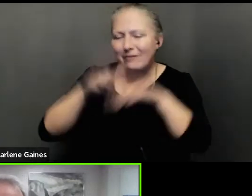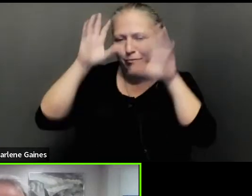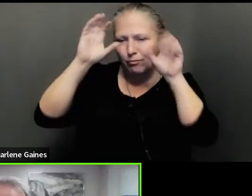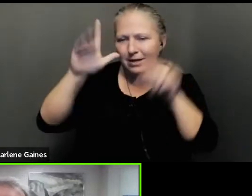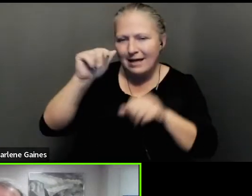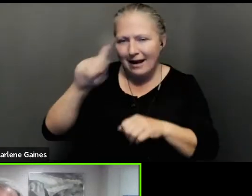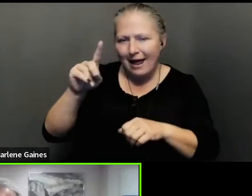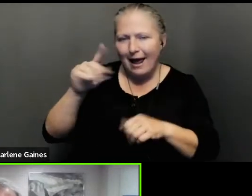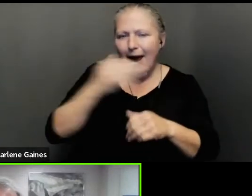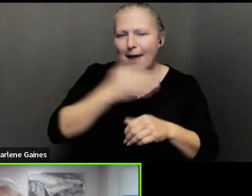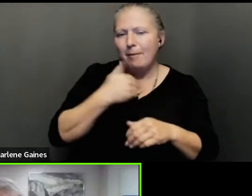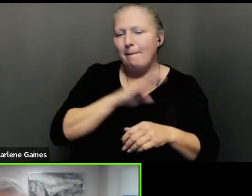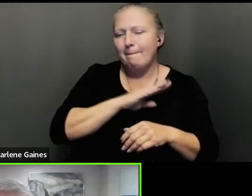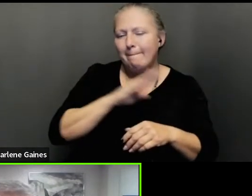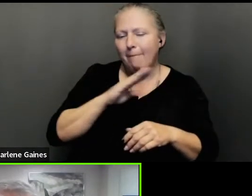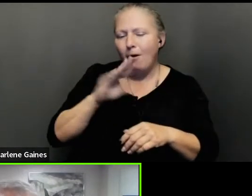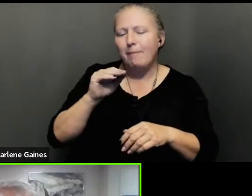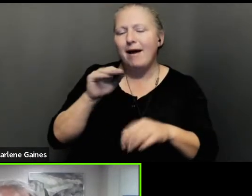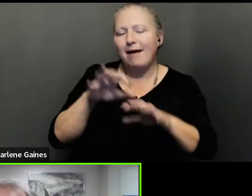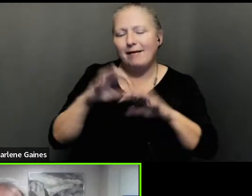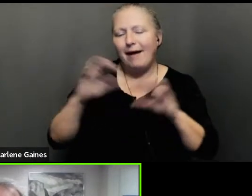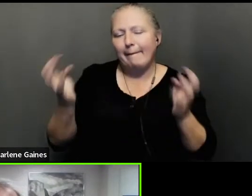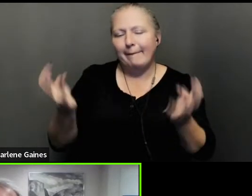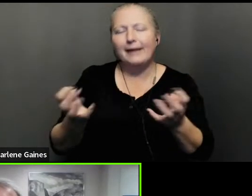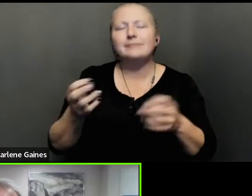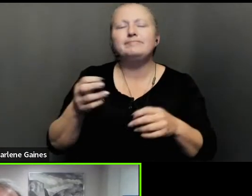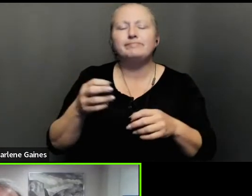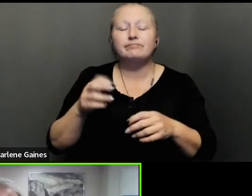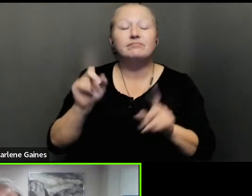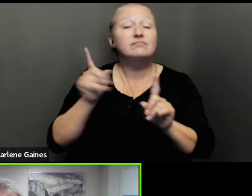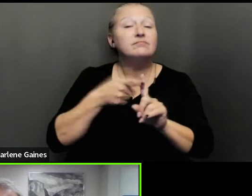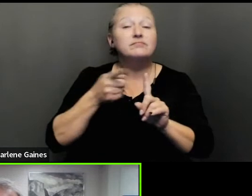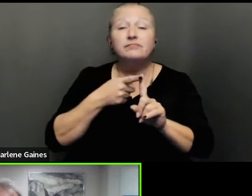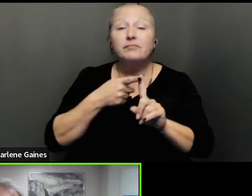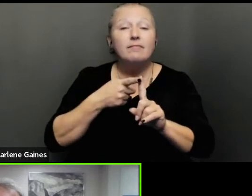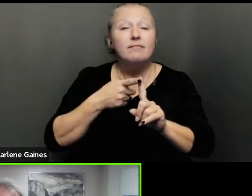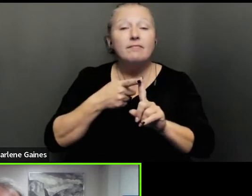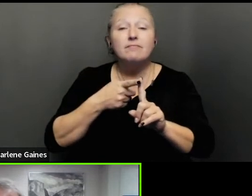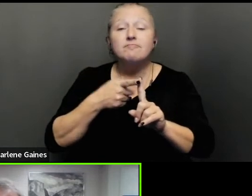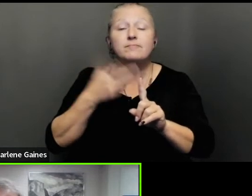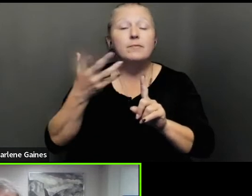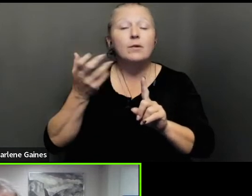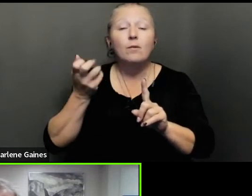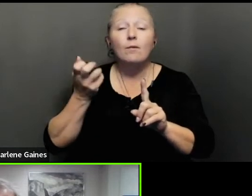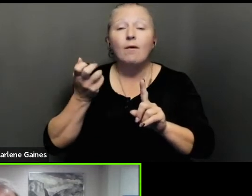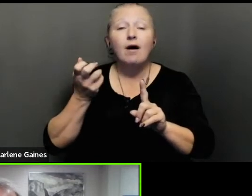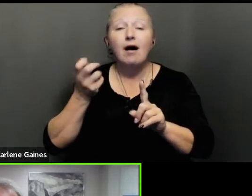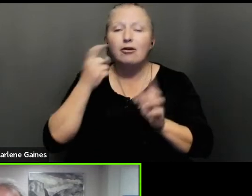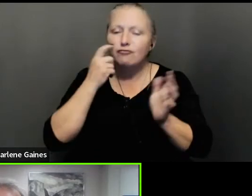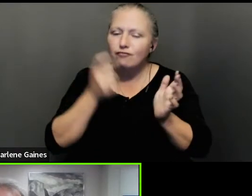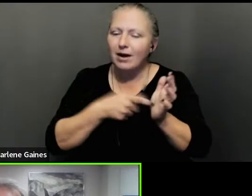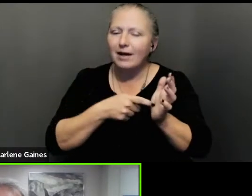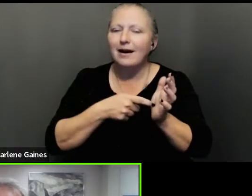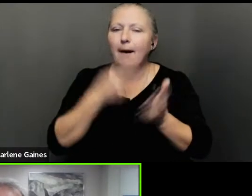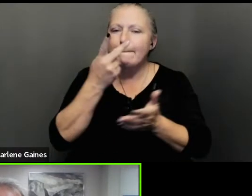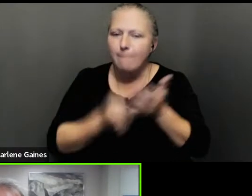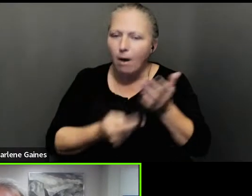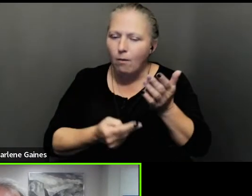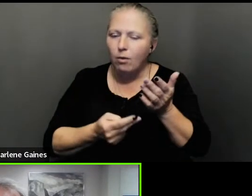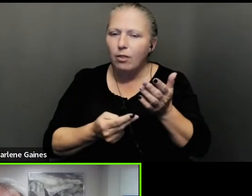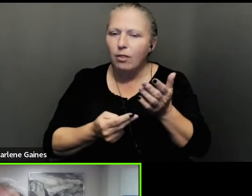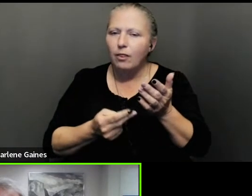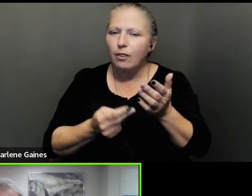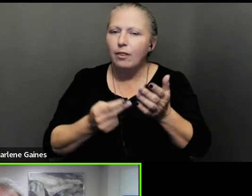members of the board, and district cabinet. First and foremost, I'd just like to recognize both parties,